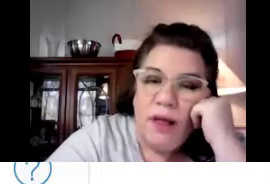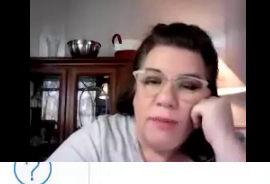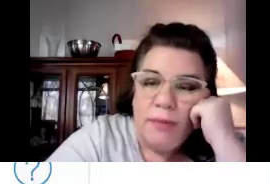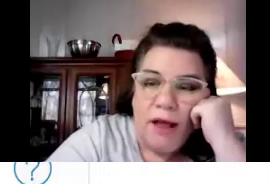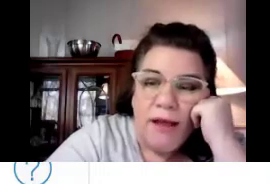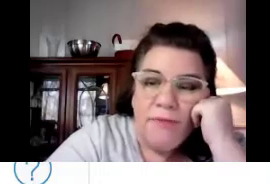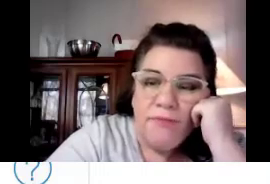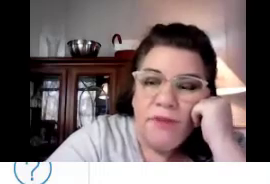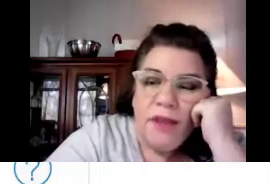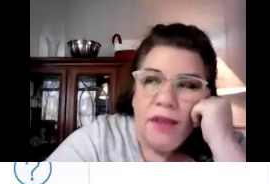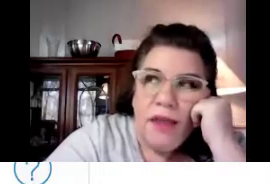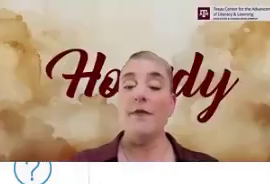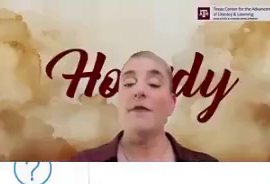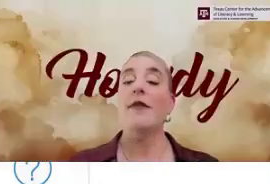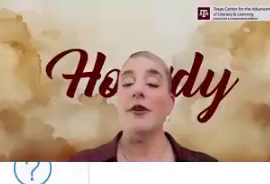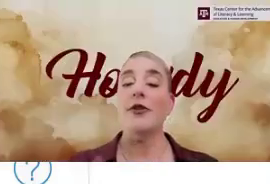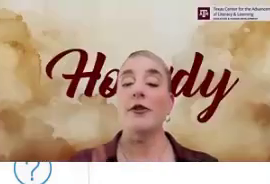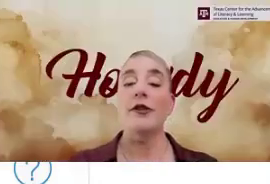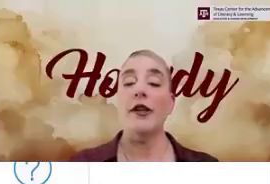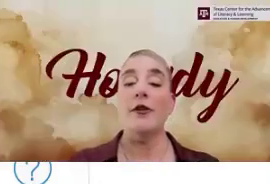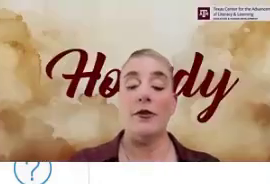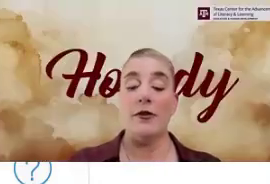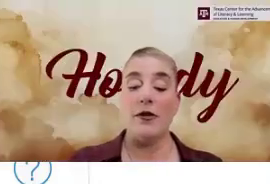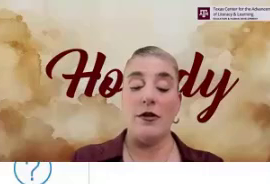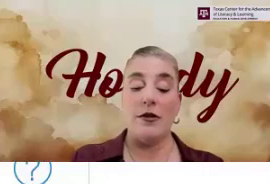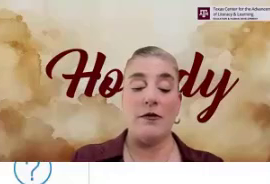tells you blah, blah, blah? Yep.